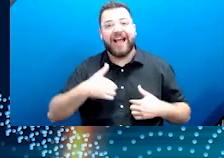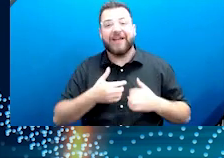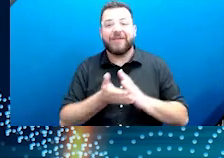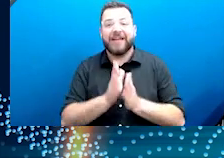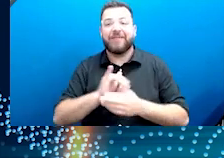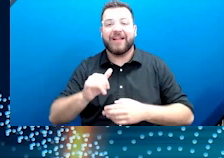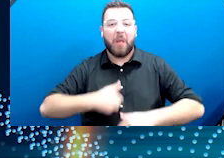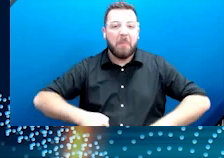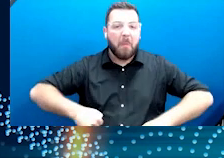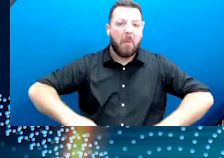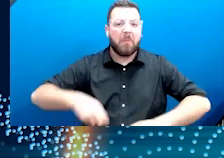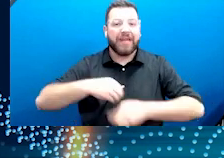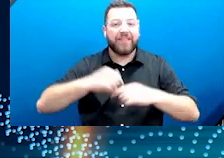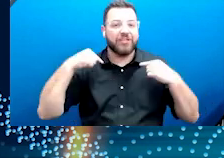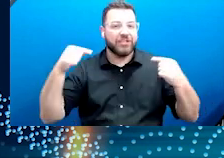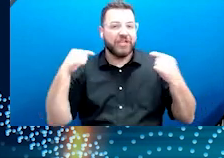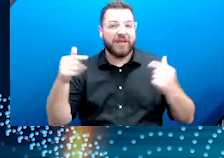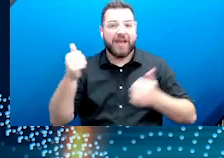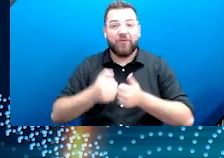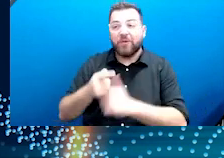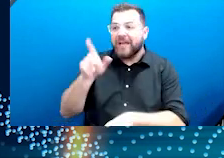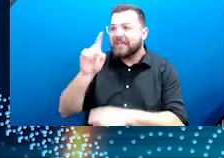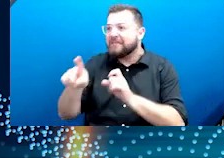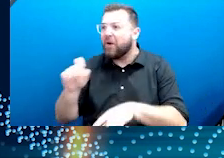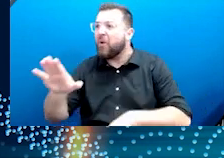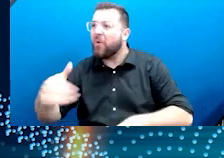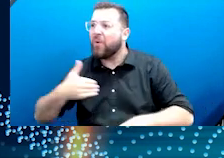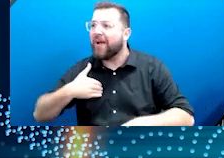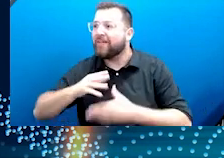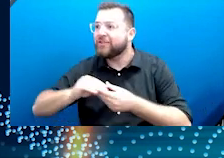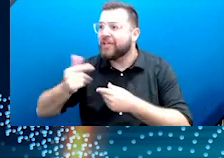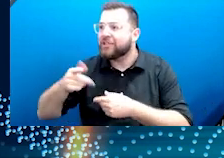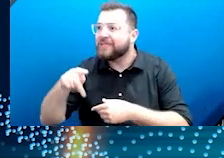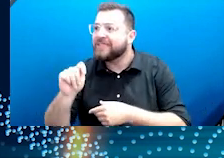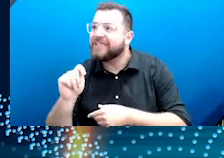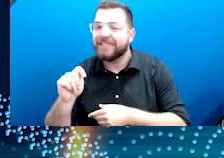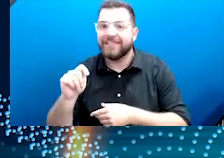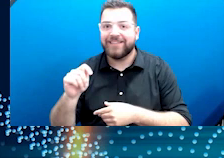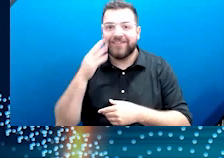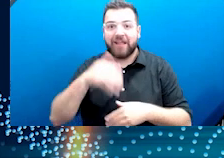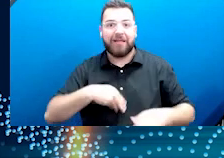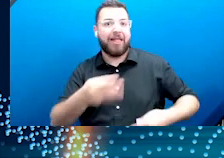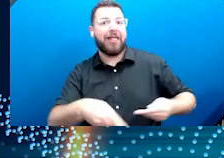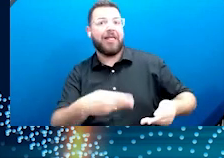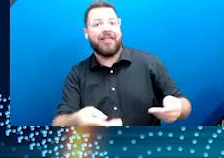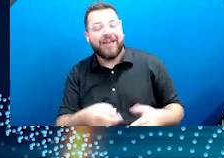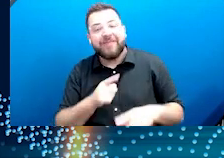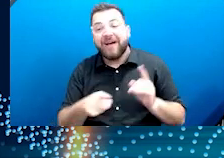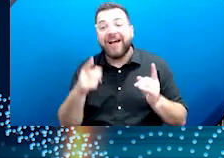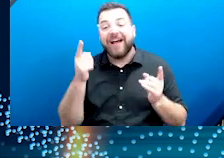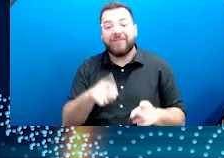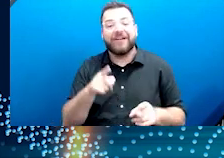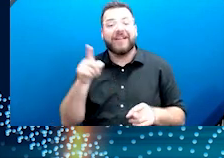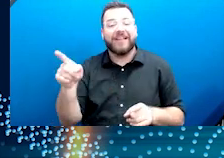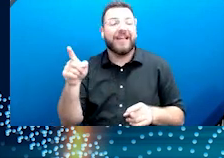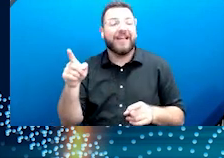hey, you got that ChatGPT. So you get step in the shadows. So, and what they find is, again, it's not going to give you